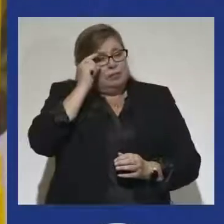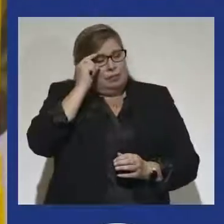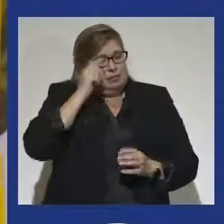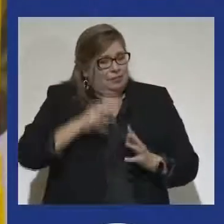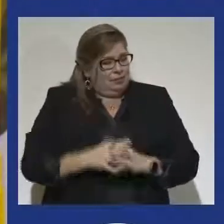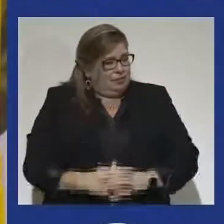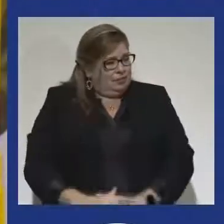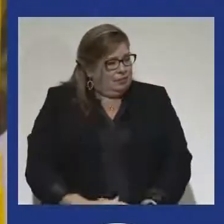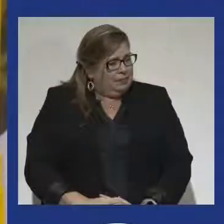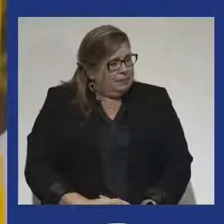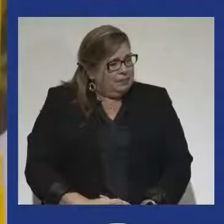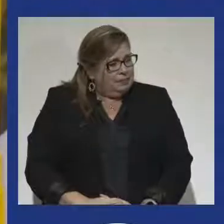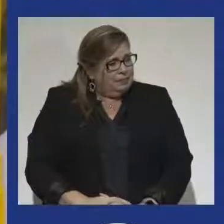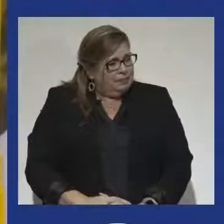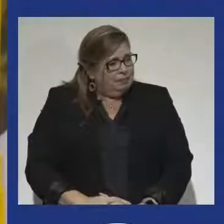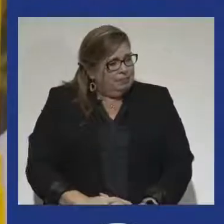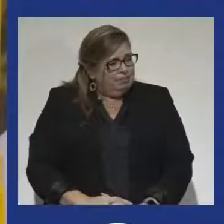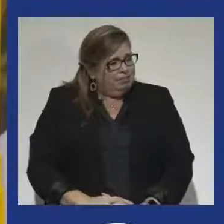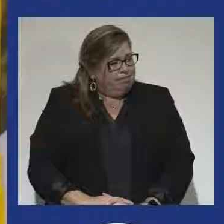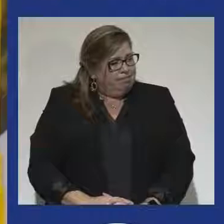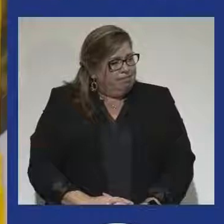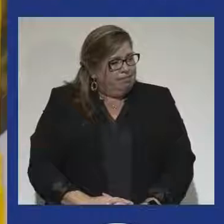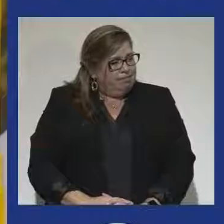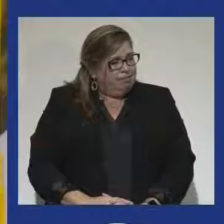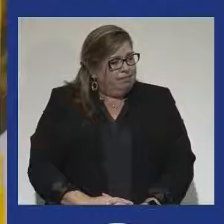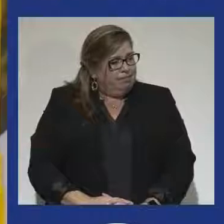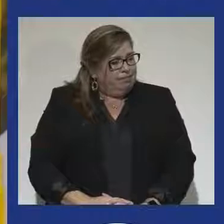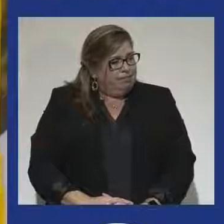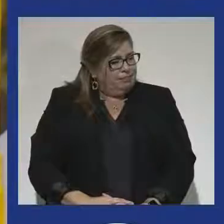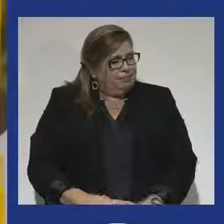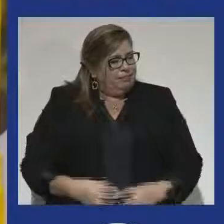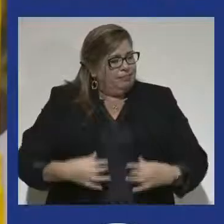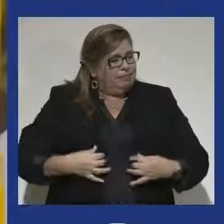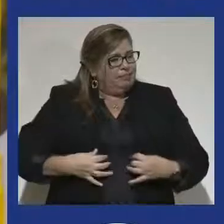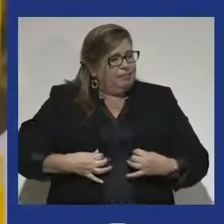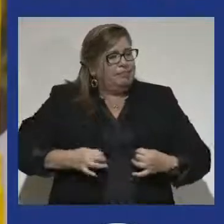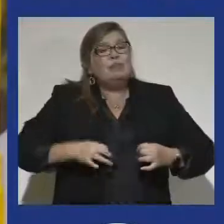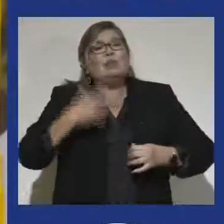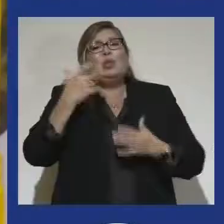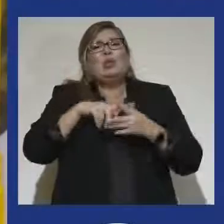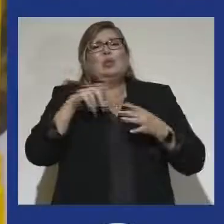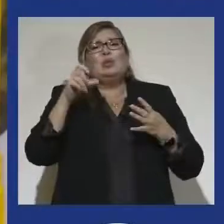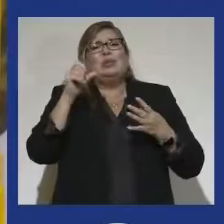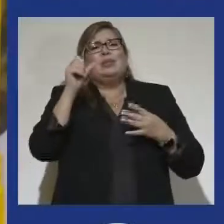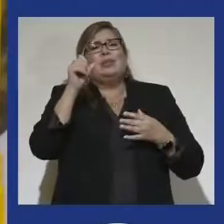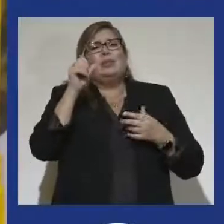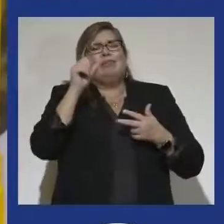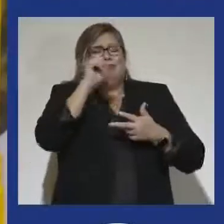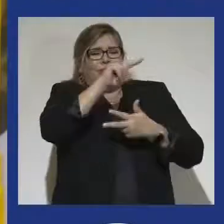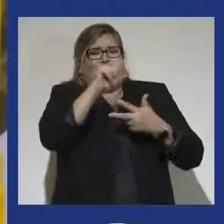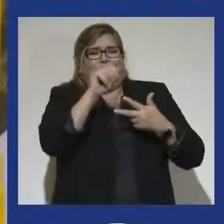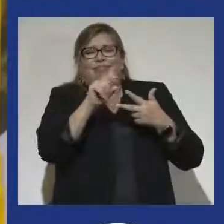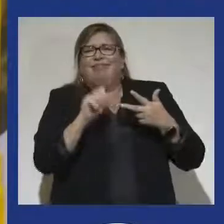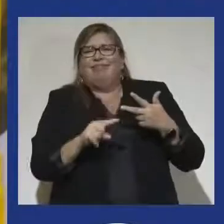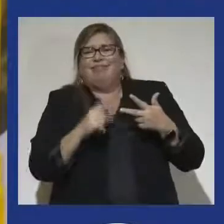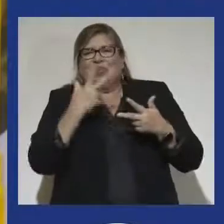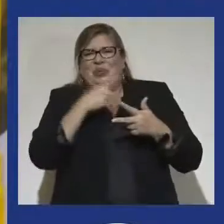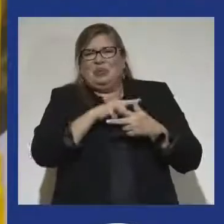to wanted to just run through some questions, really, on the three of them for fact checking around the